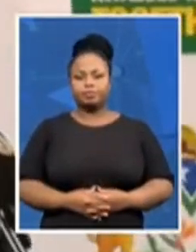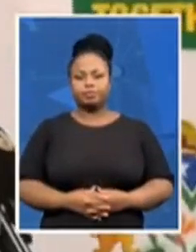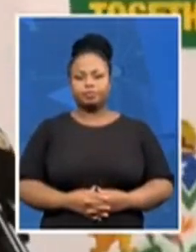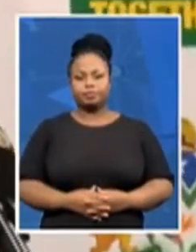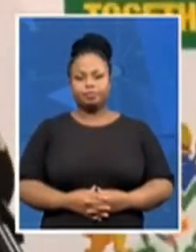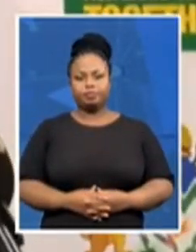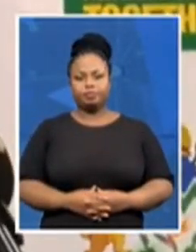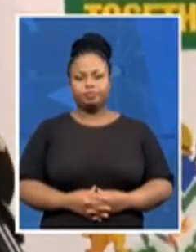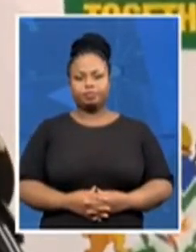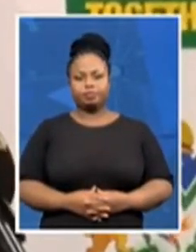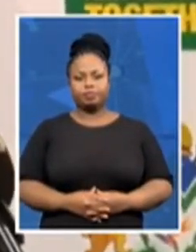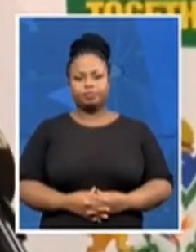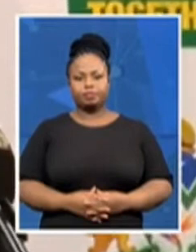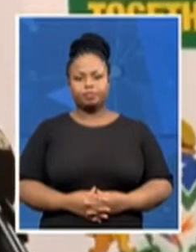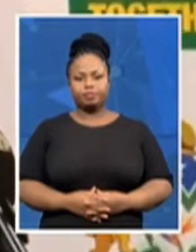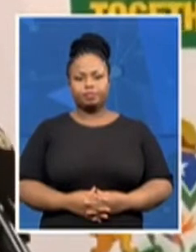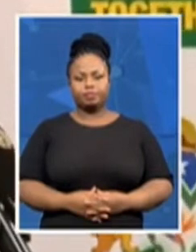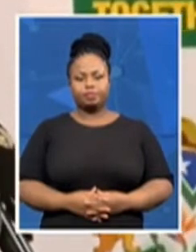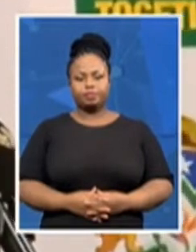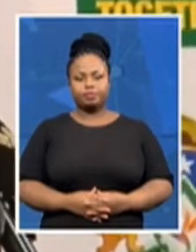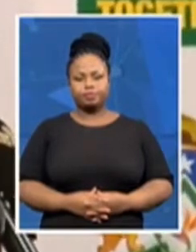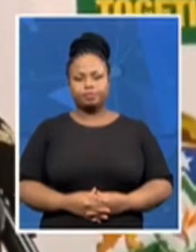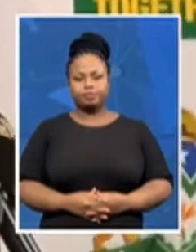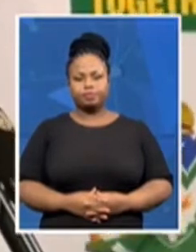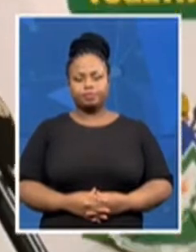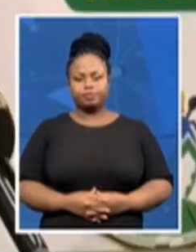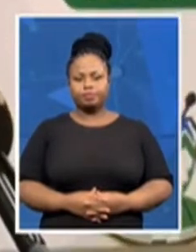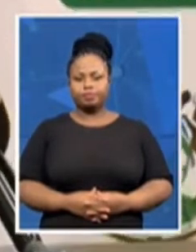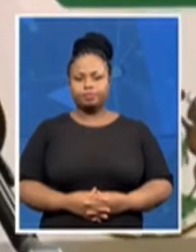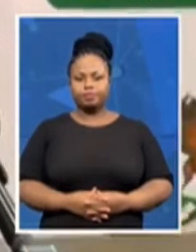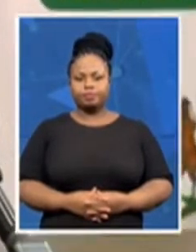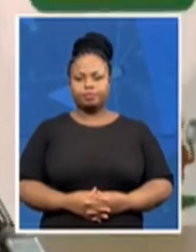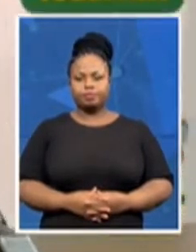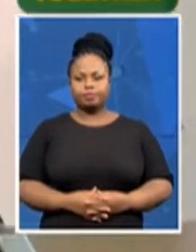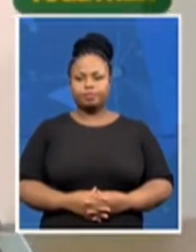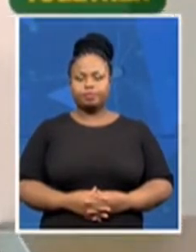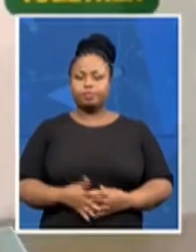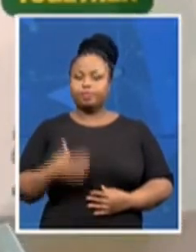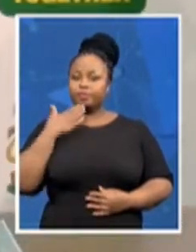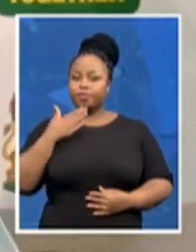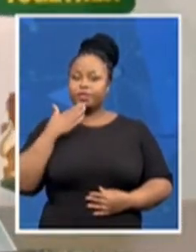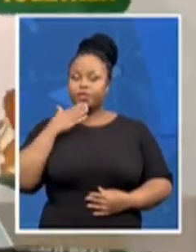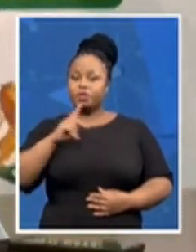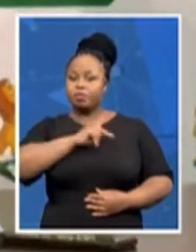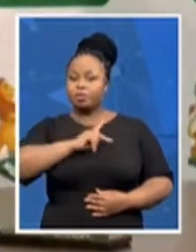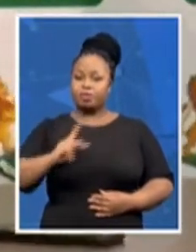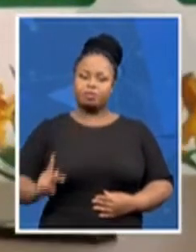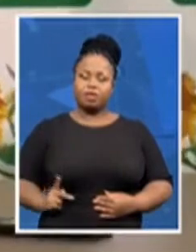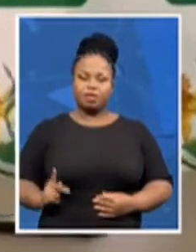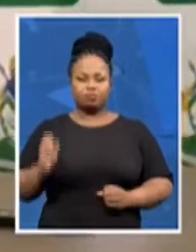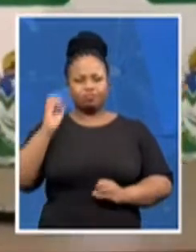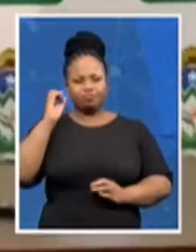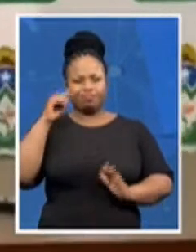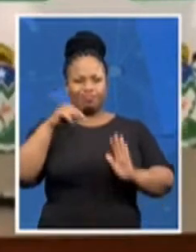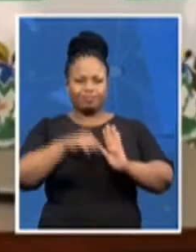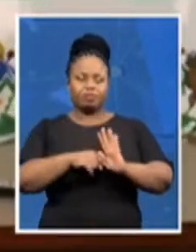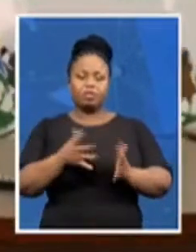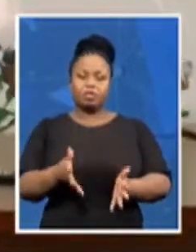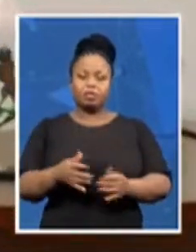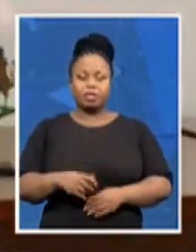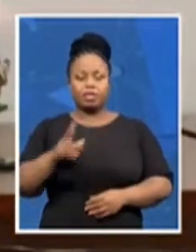Thank you very much, Honorable Premier, for that detailed overview of where we are in KZN as a province, following